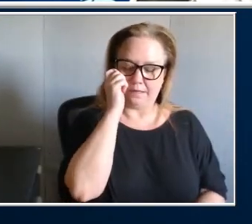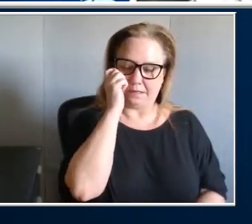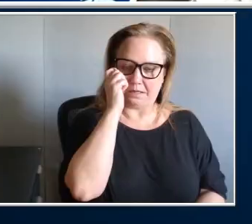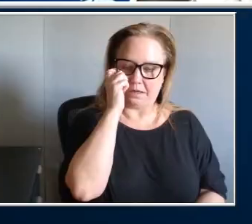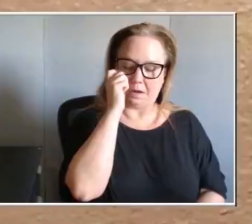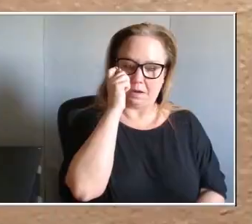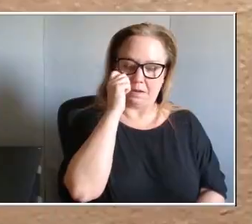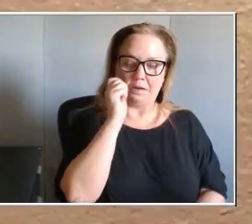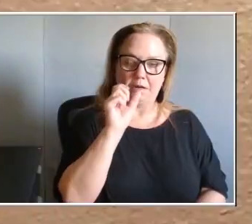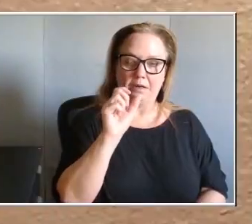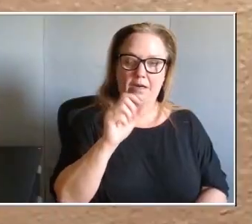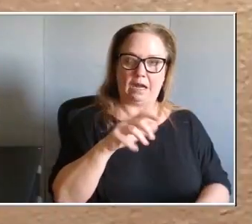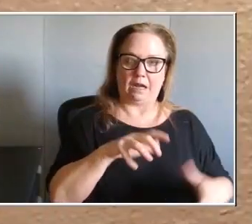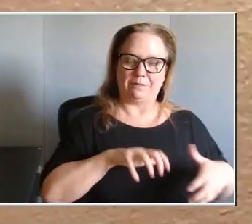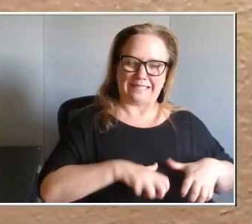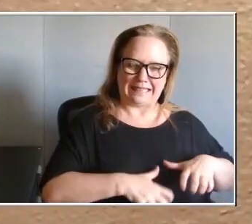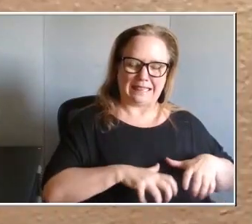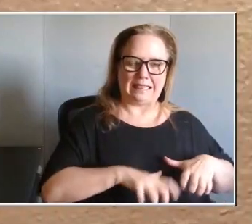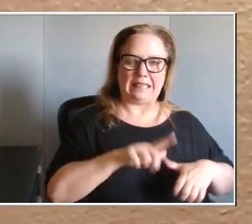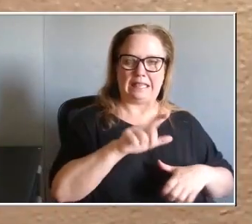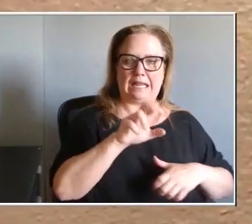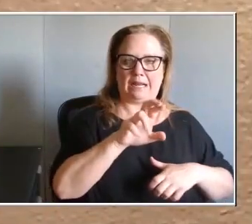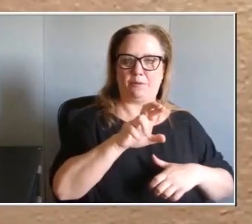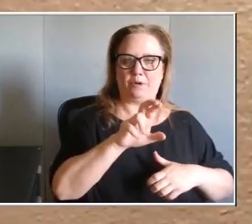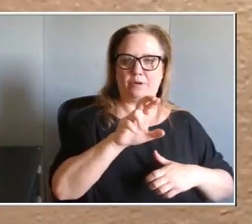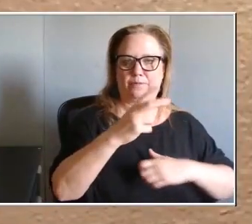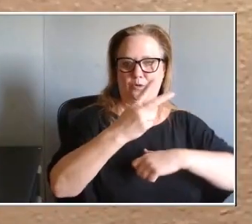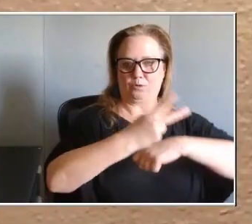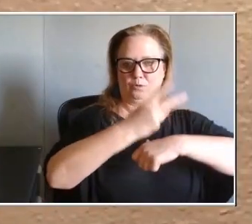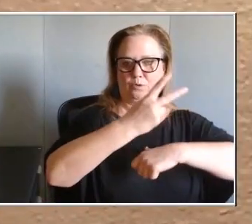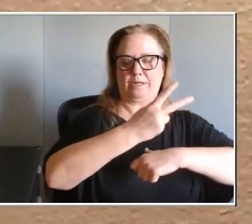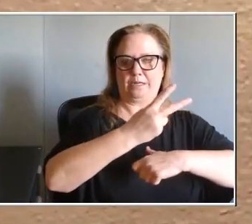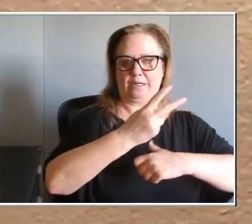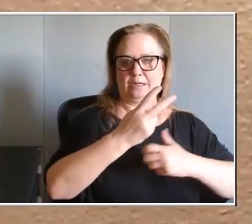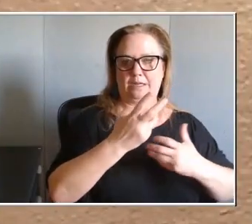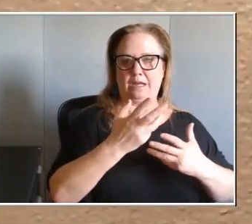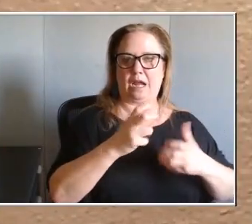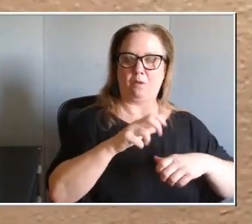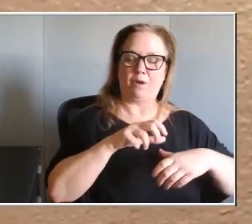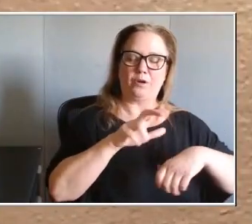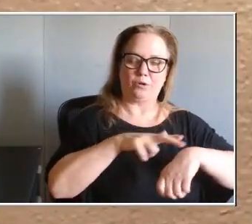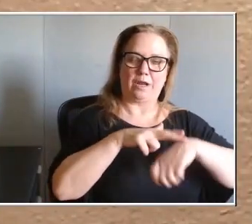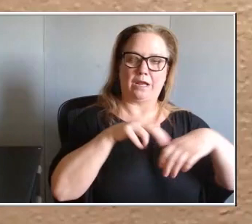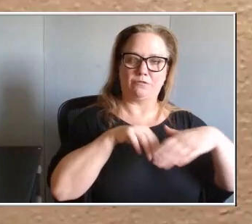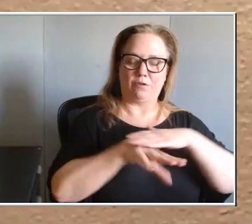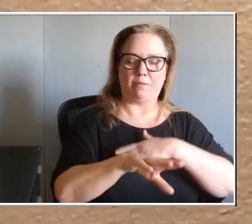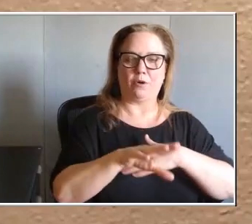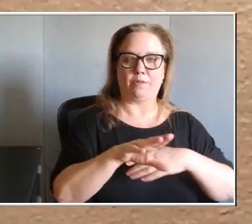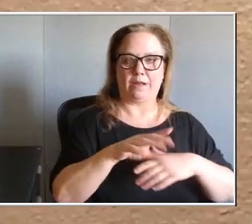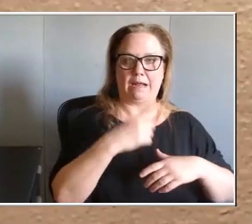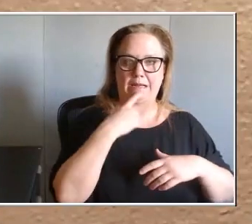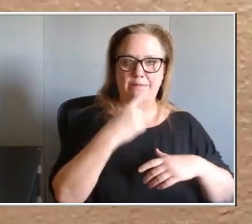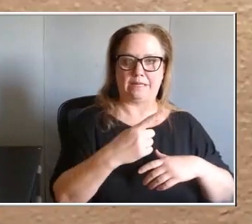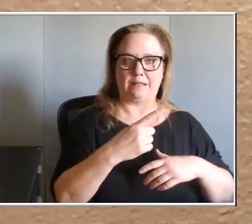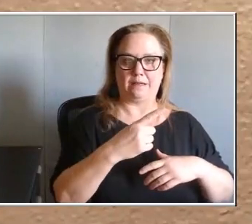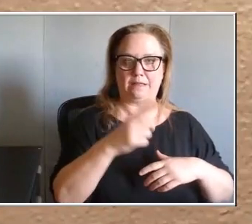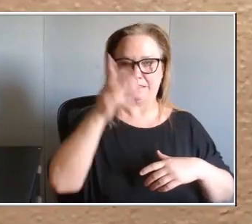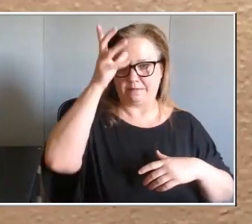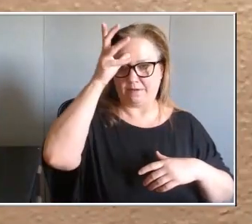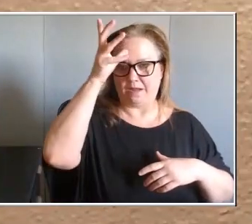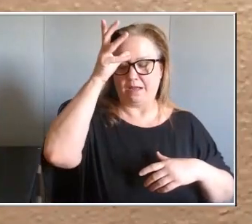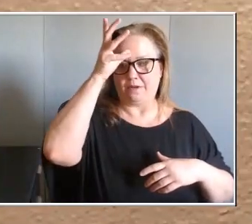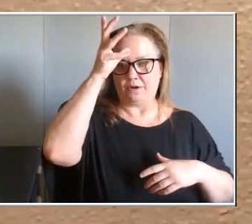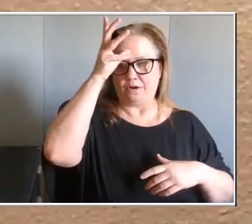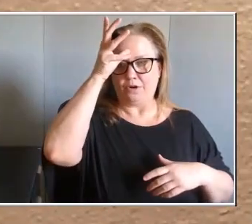Yeah. So I was in labor for about 2 days. I wanted to do it natural, and I kept telling his father